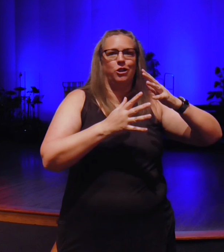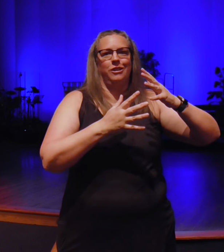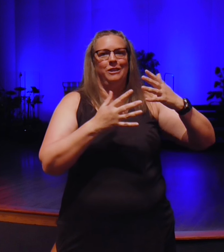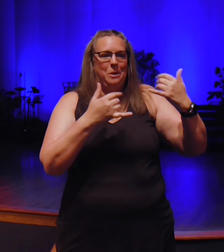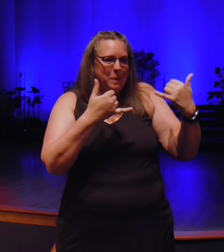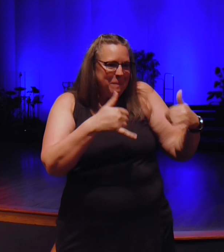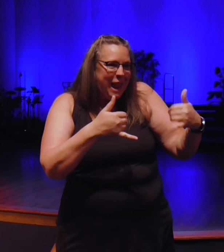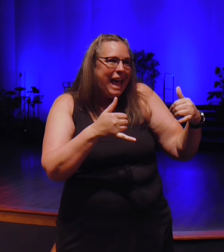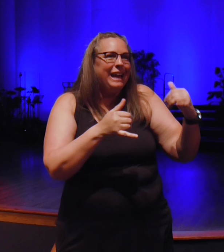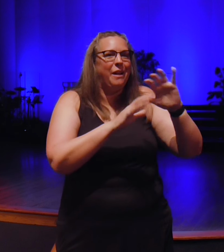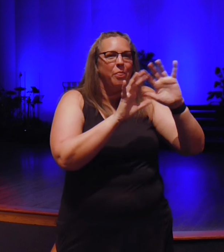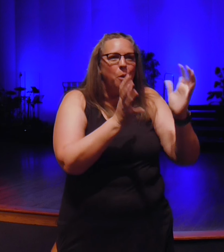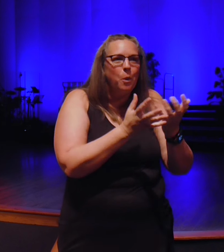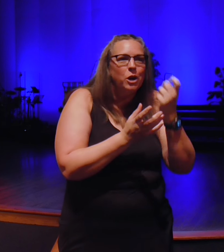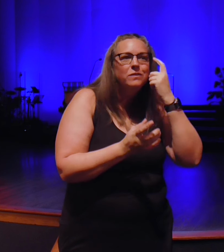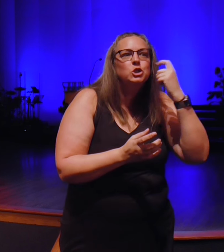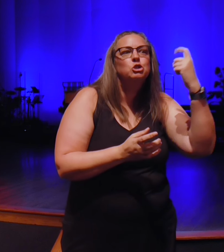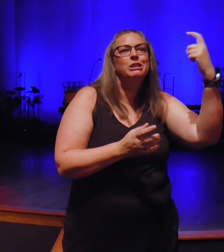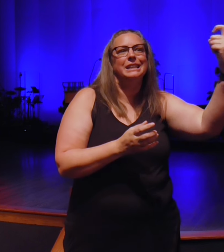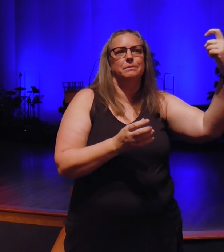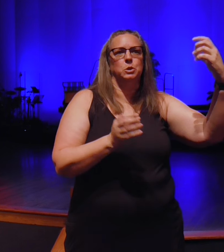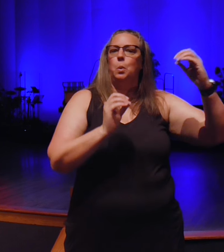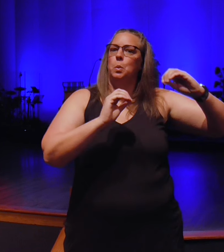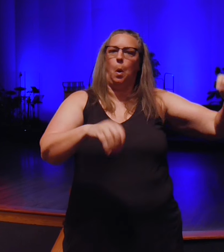dreams where time is no more.